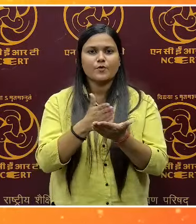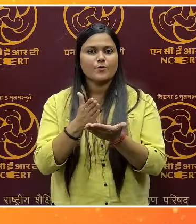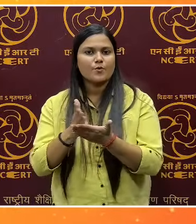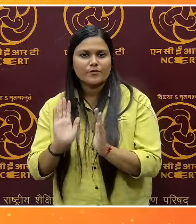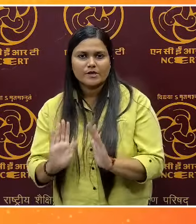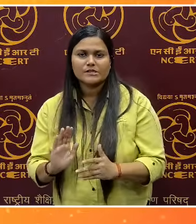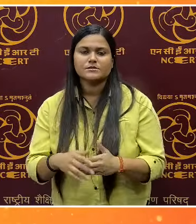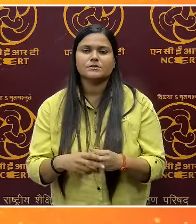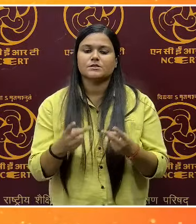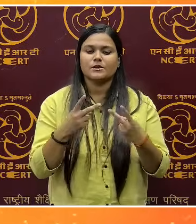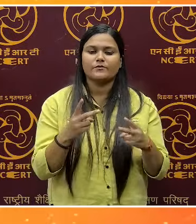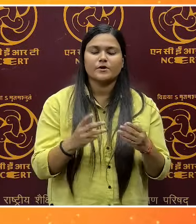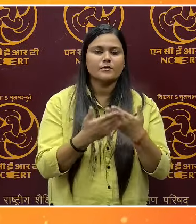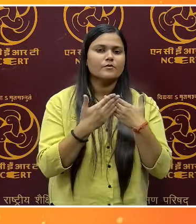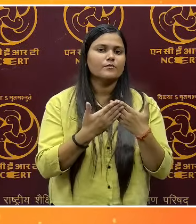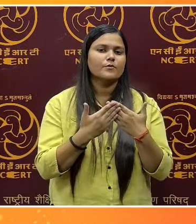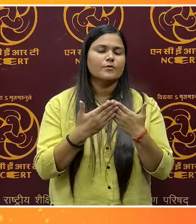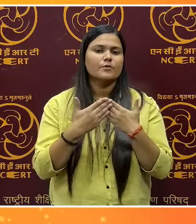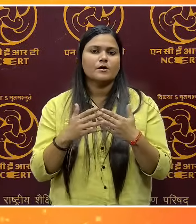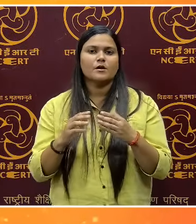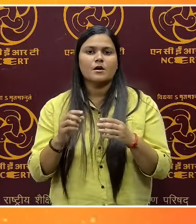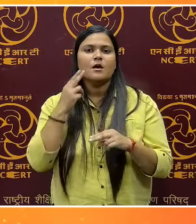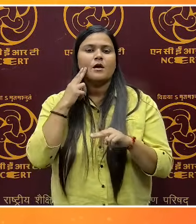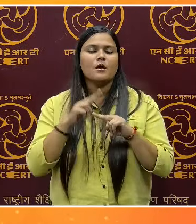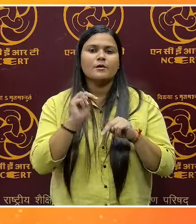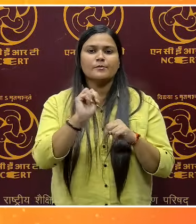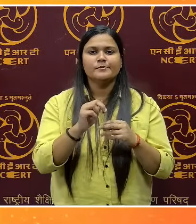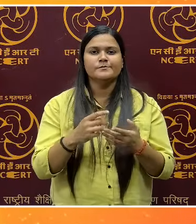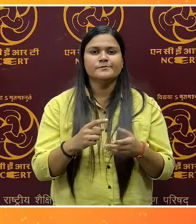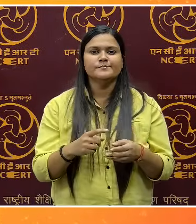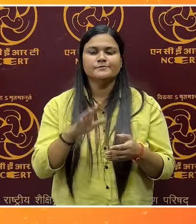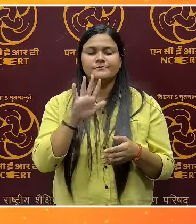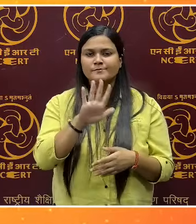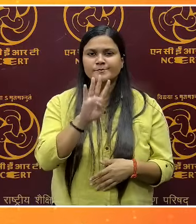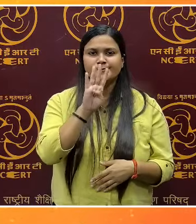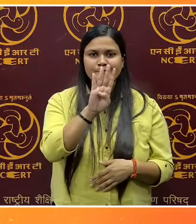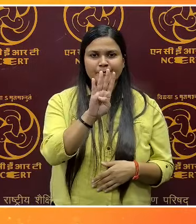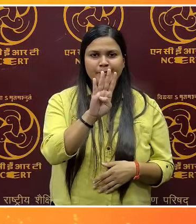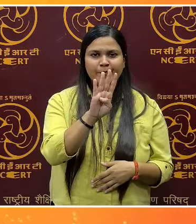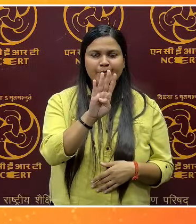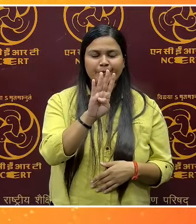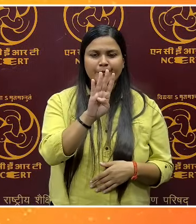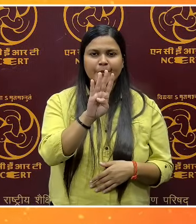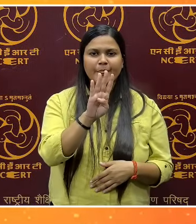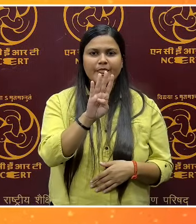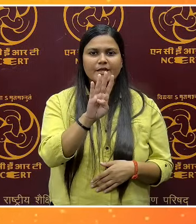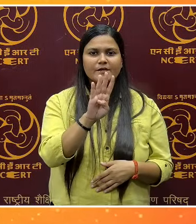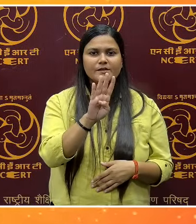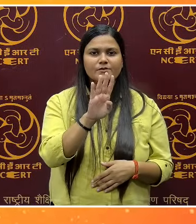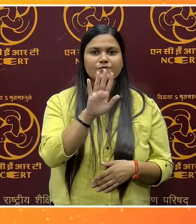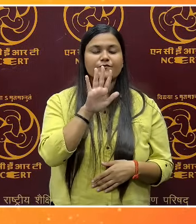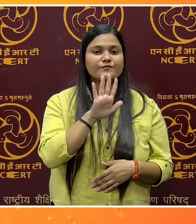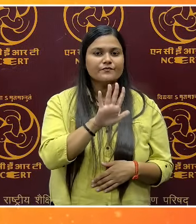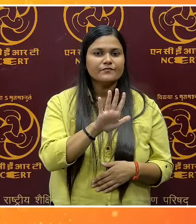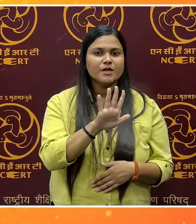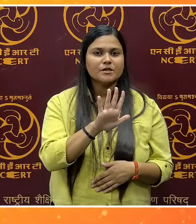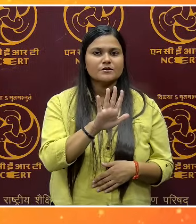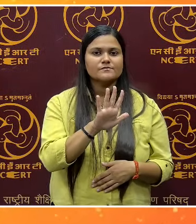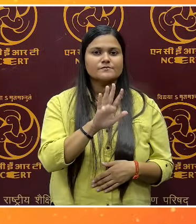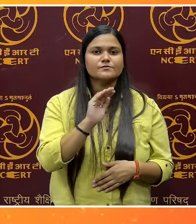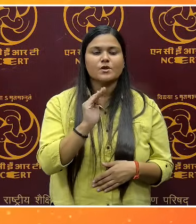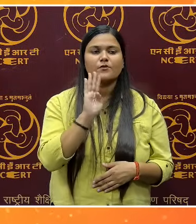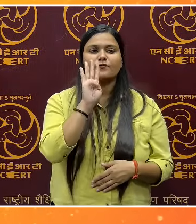different books when you study extra books also. So 5 to the power 4 is read as 5 raised to power